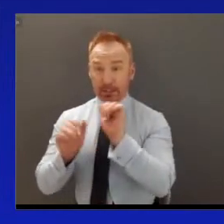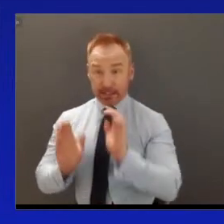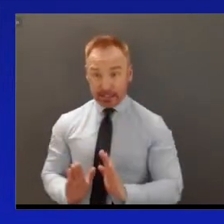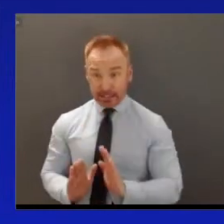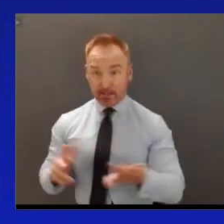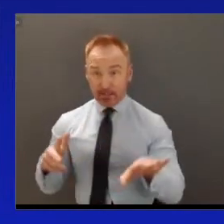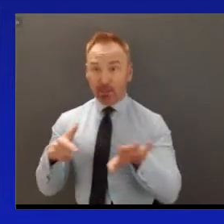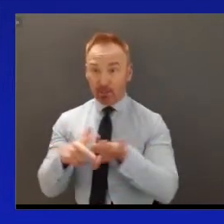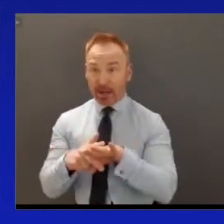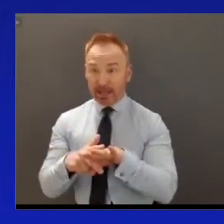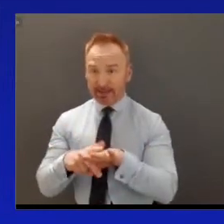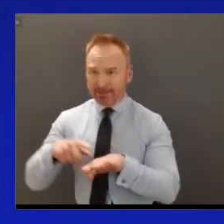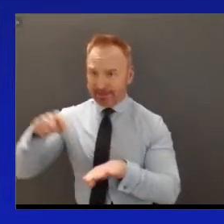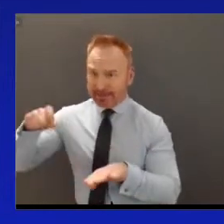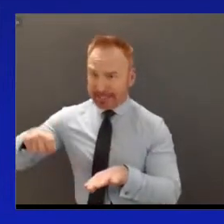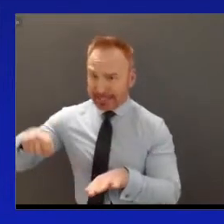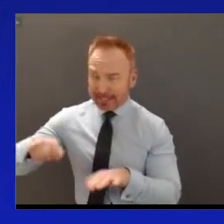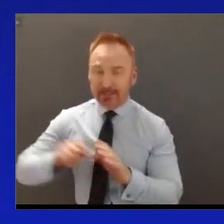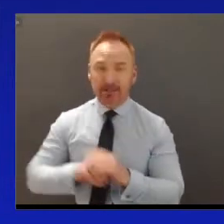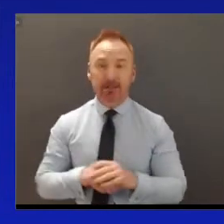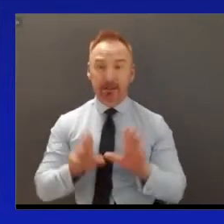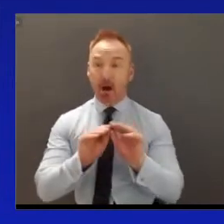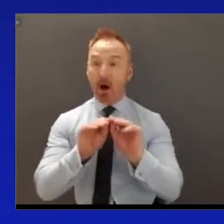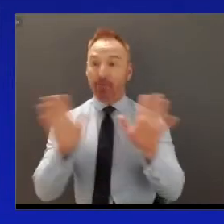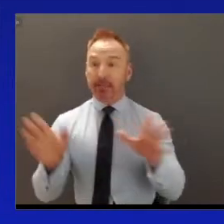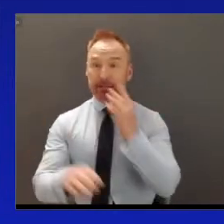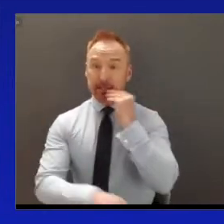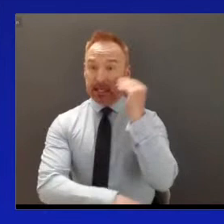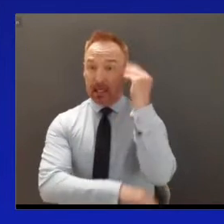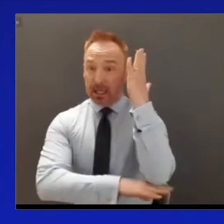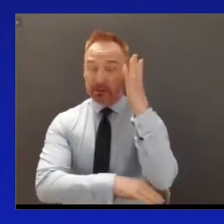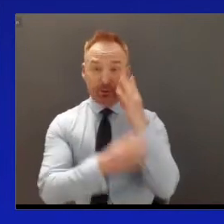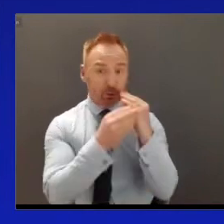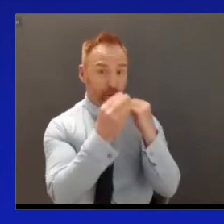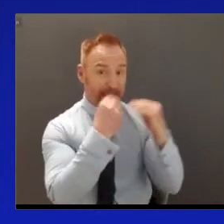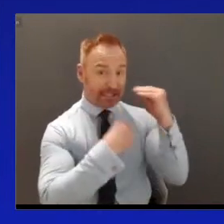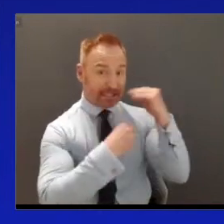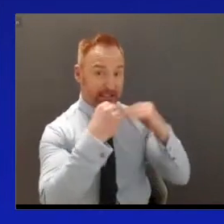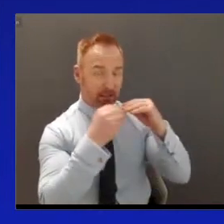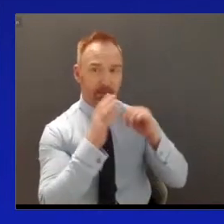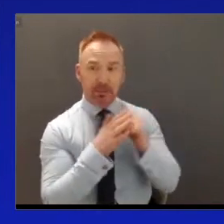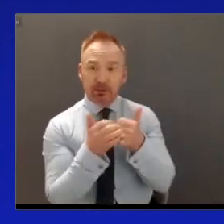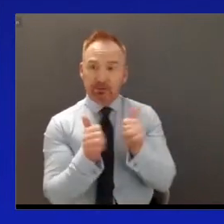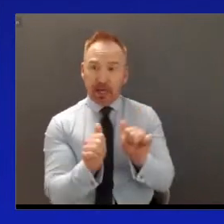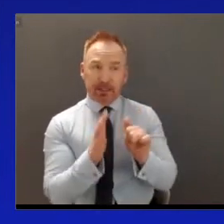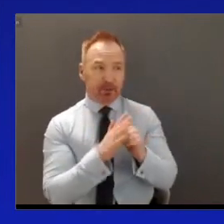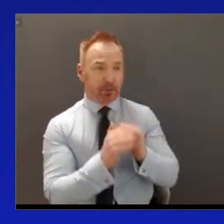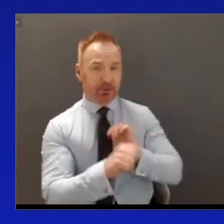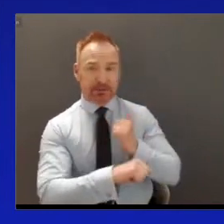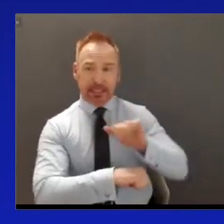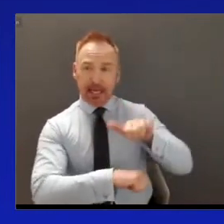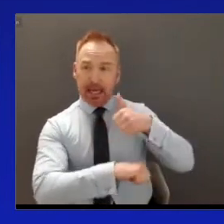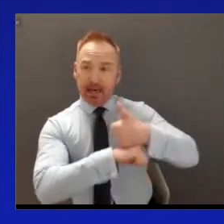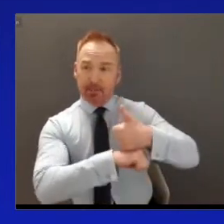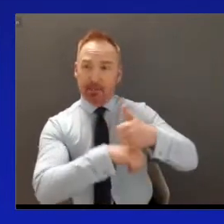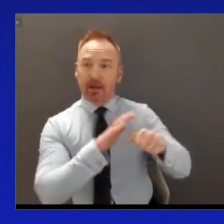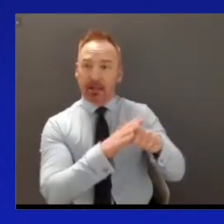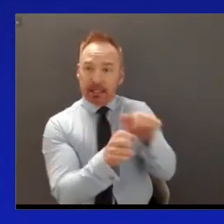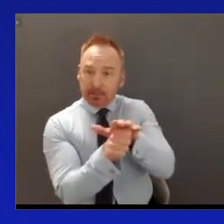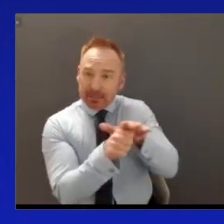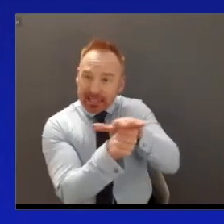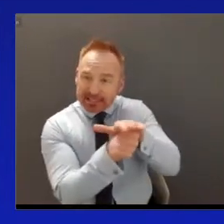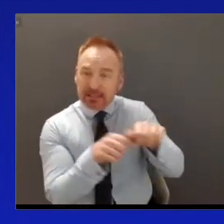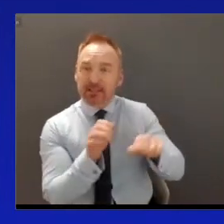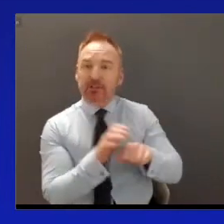a break and obviously have their lunch. So trying to create spots where that is possible with less risk.